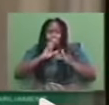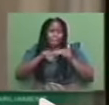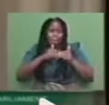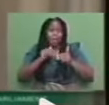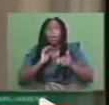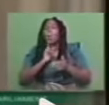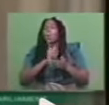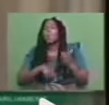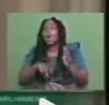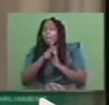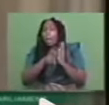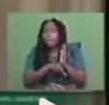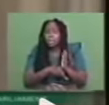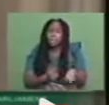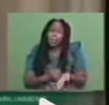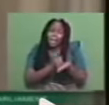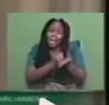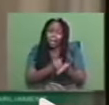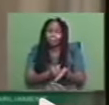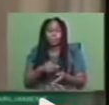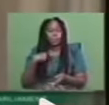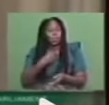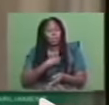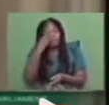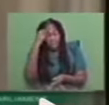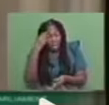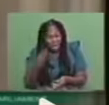We believe in secure borders.